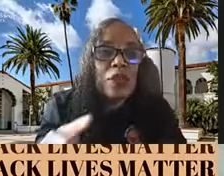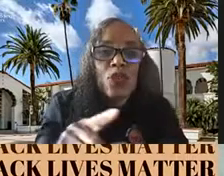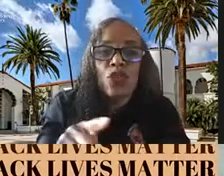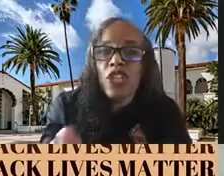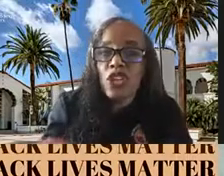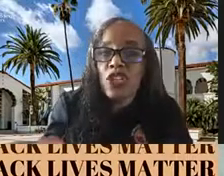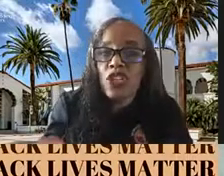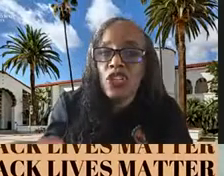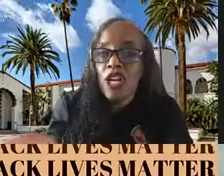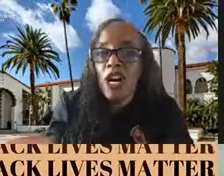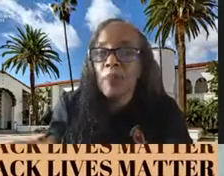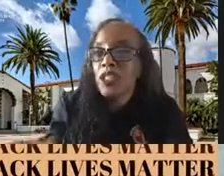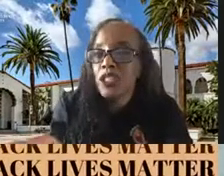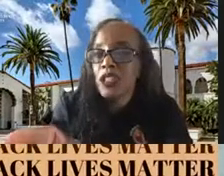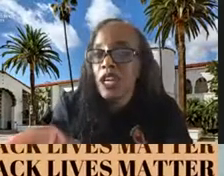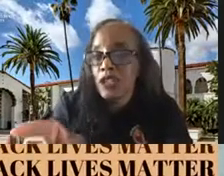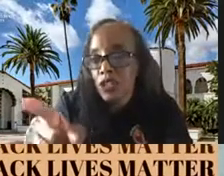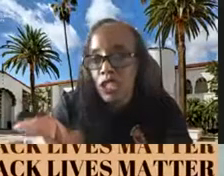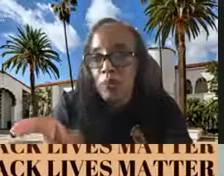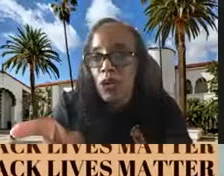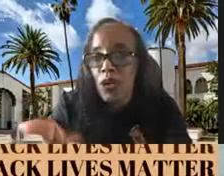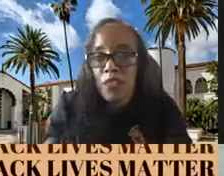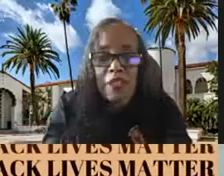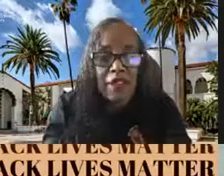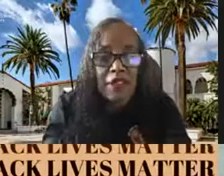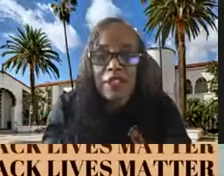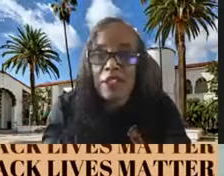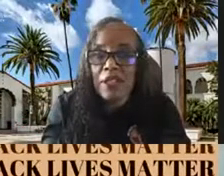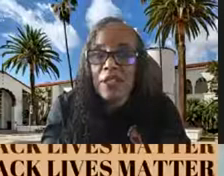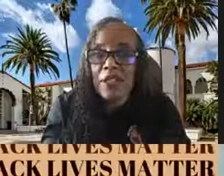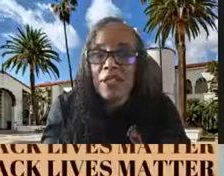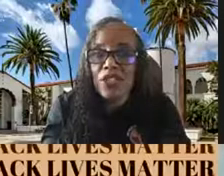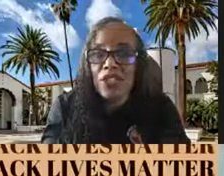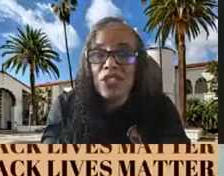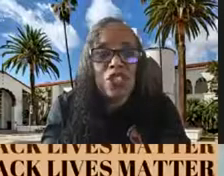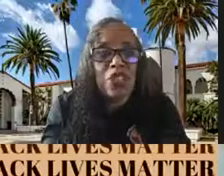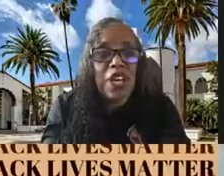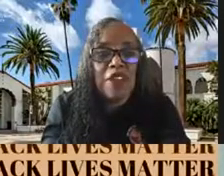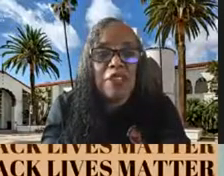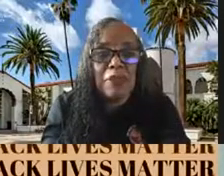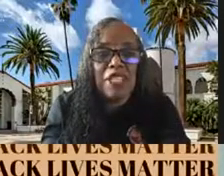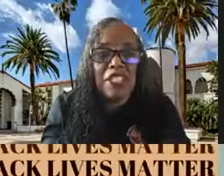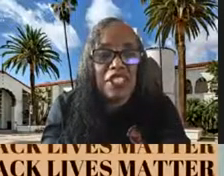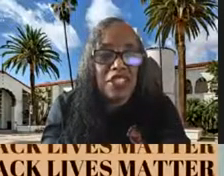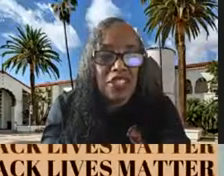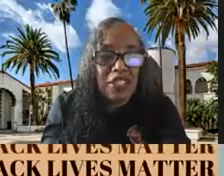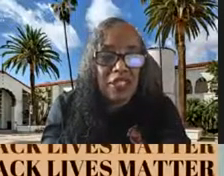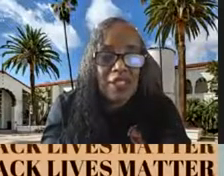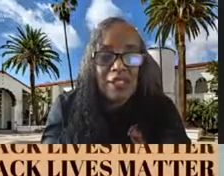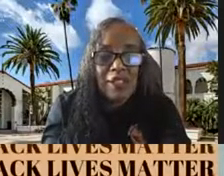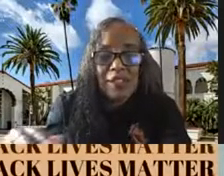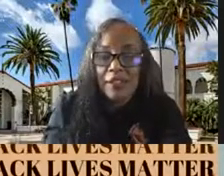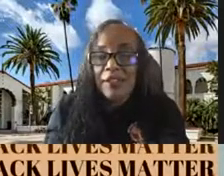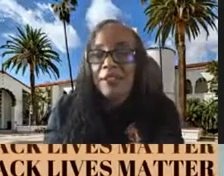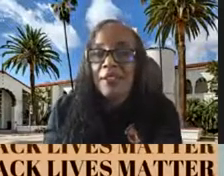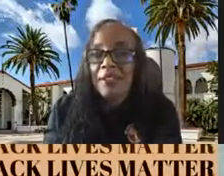Yeah, direct all your comments to Dr. Simo right there. His daughter's still having to make a decision.